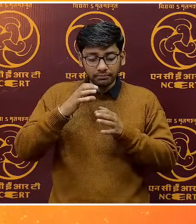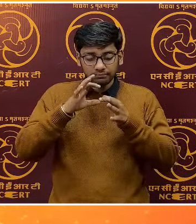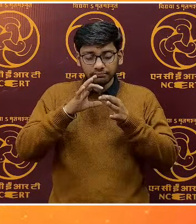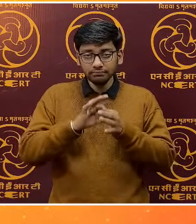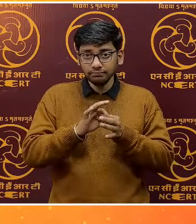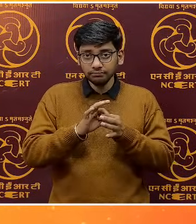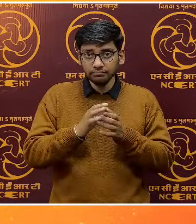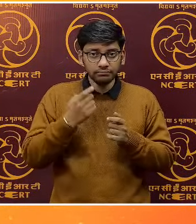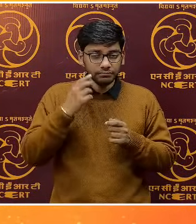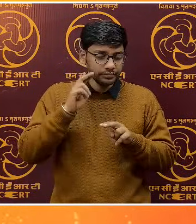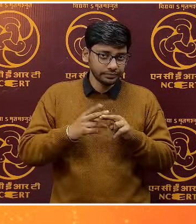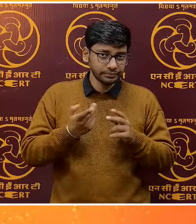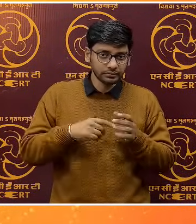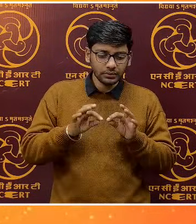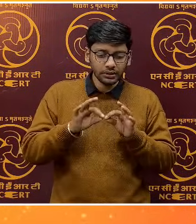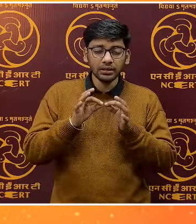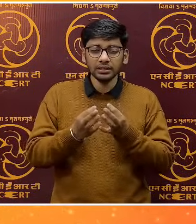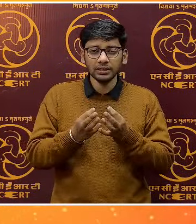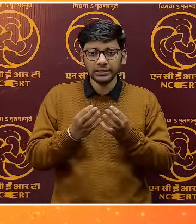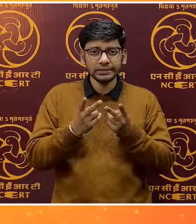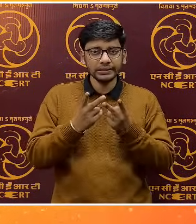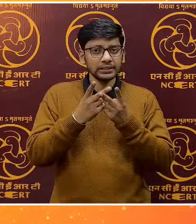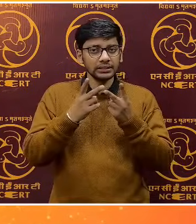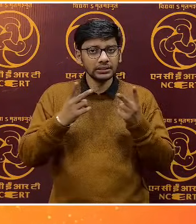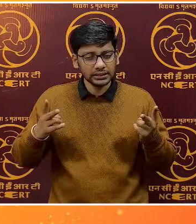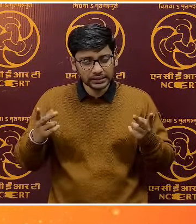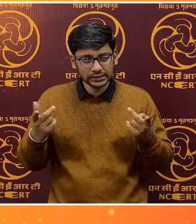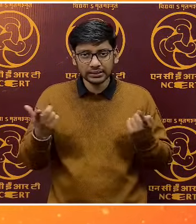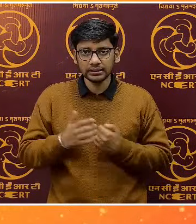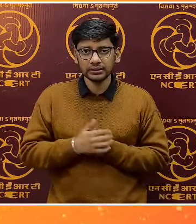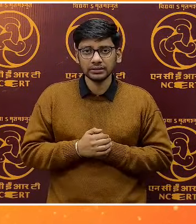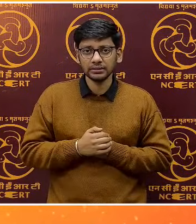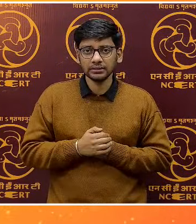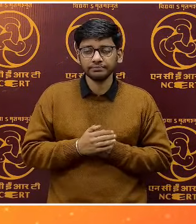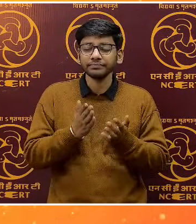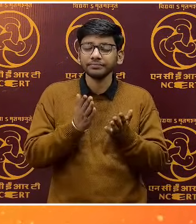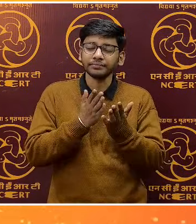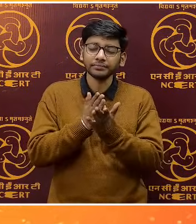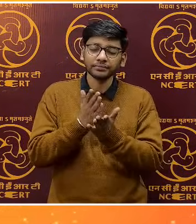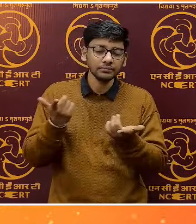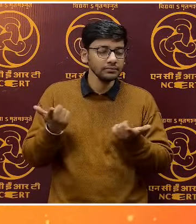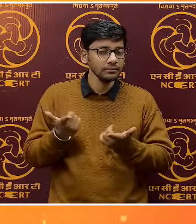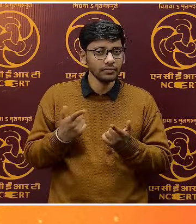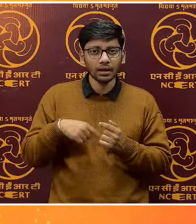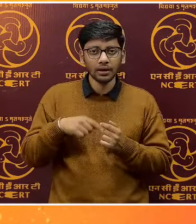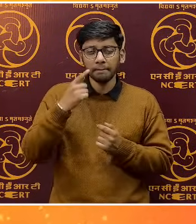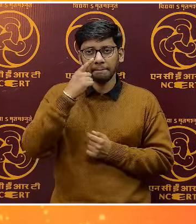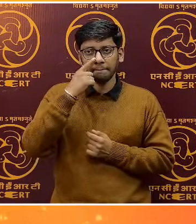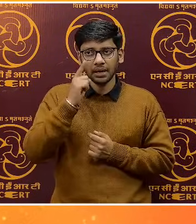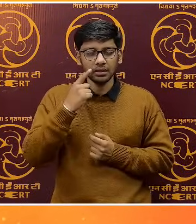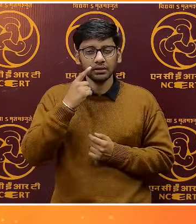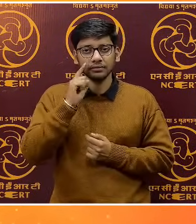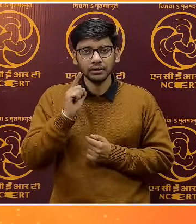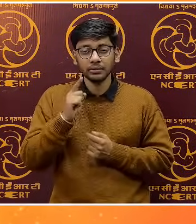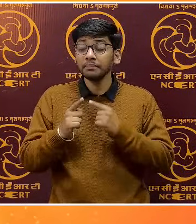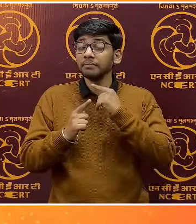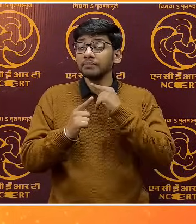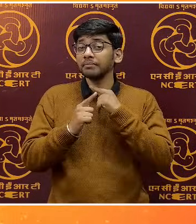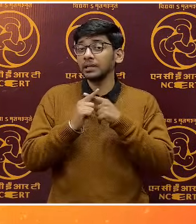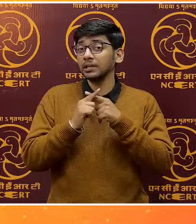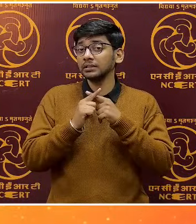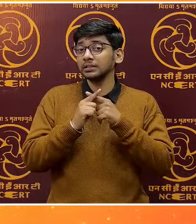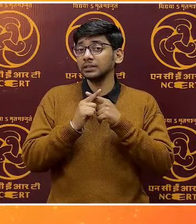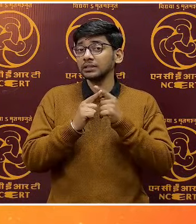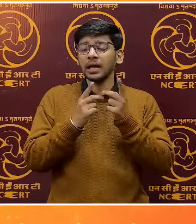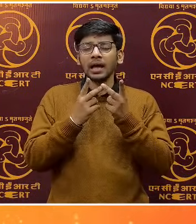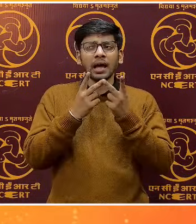we have our family, we got to know about different part of the family, that we have mother, father, and even ma'am, there are different